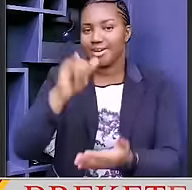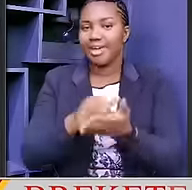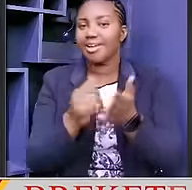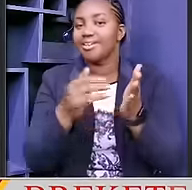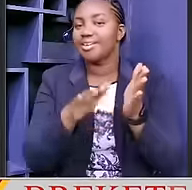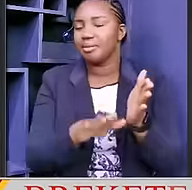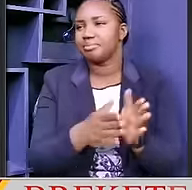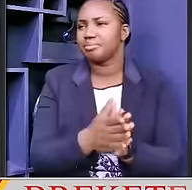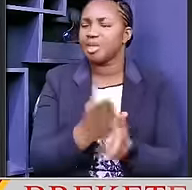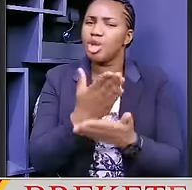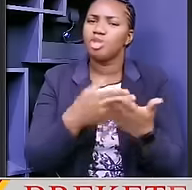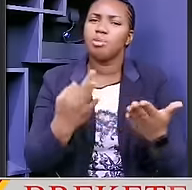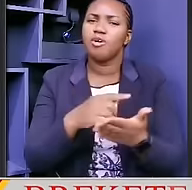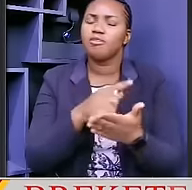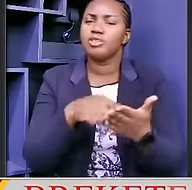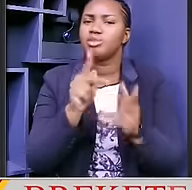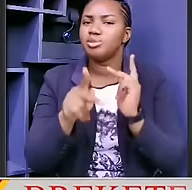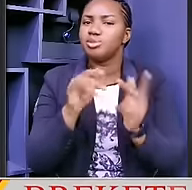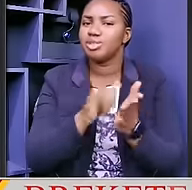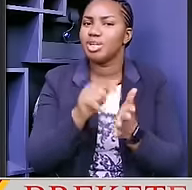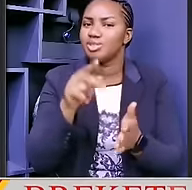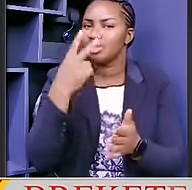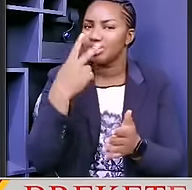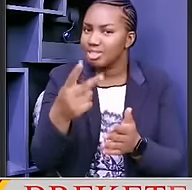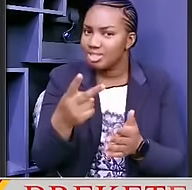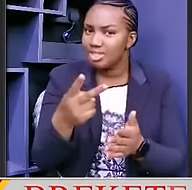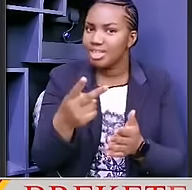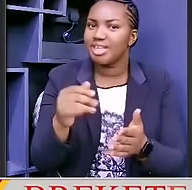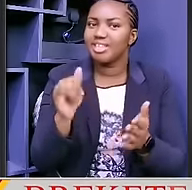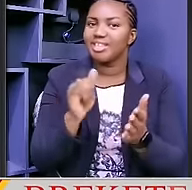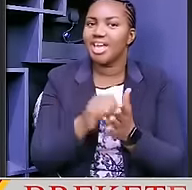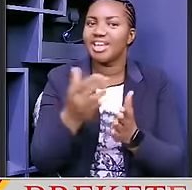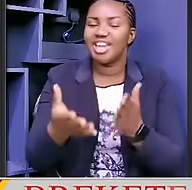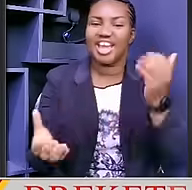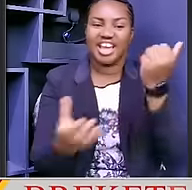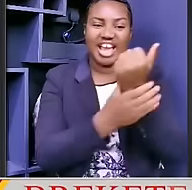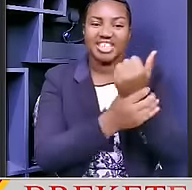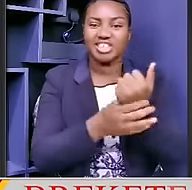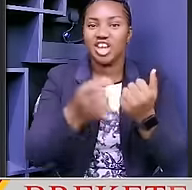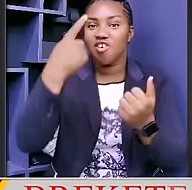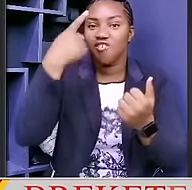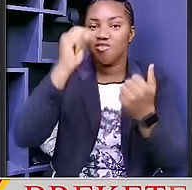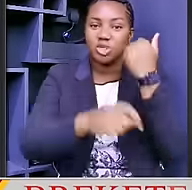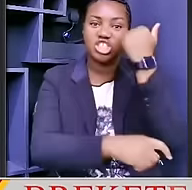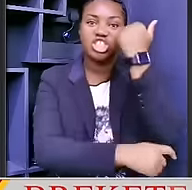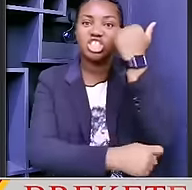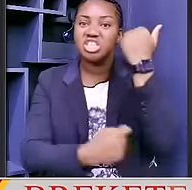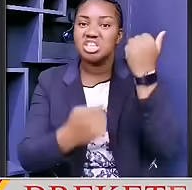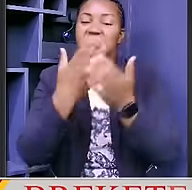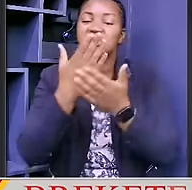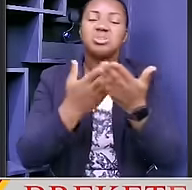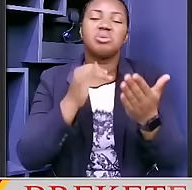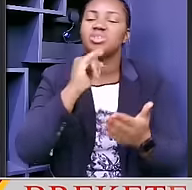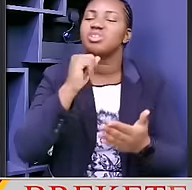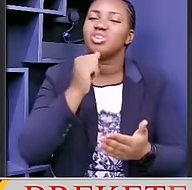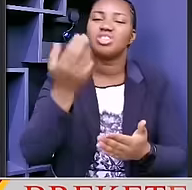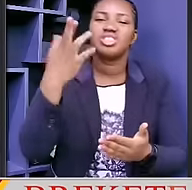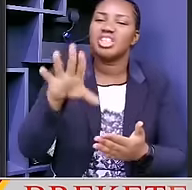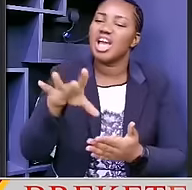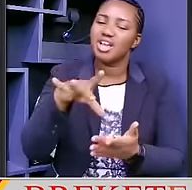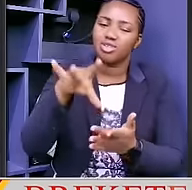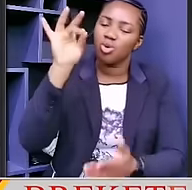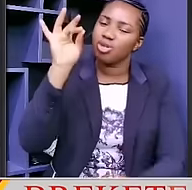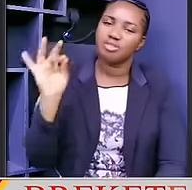Some of these people we will not see say then they catch them for armed robbery and stealing. Some of them no be their choice.